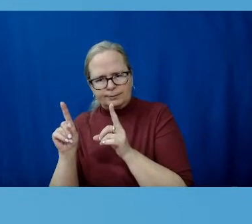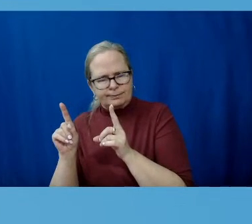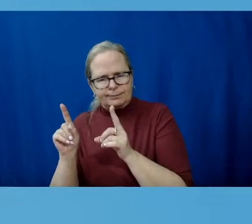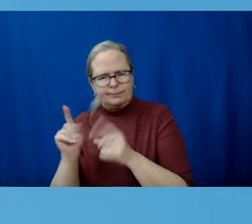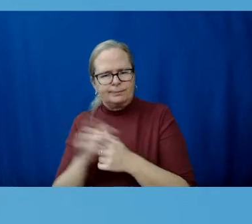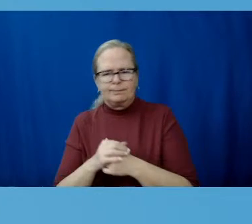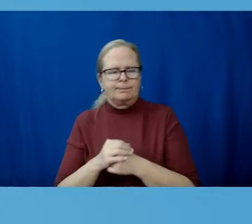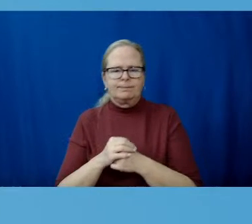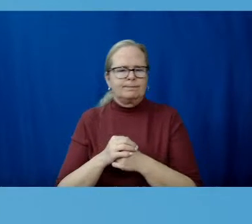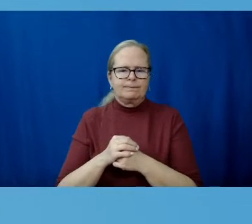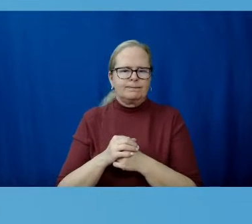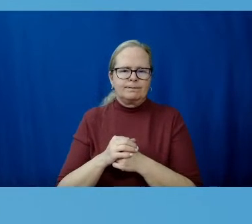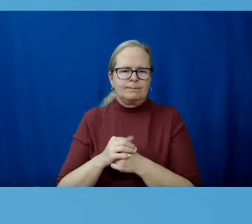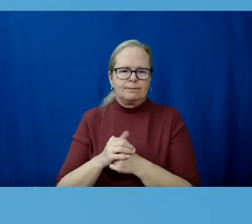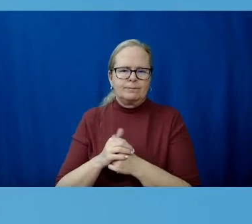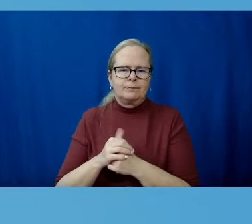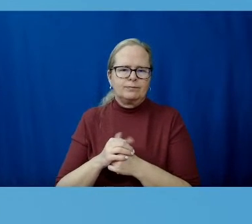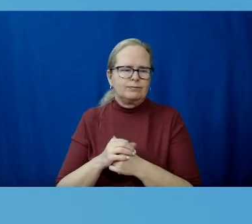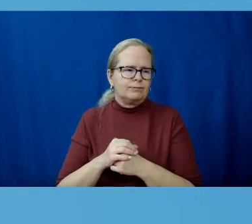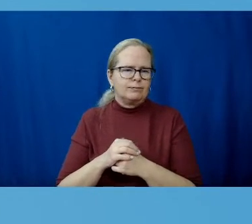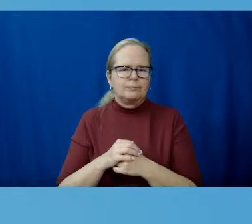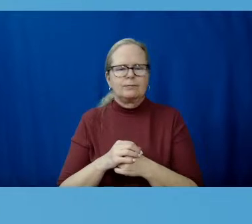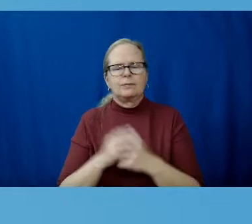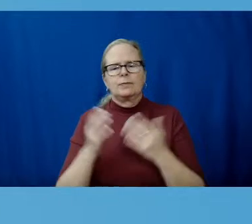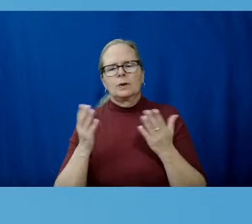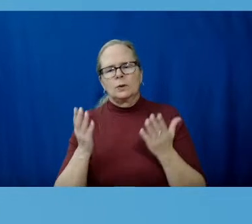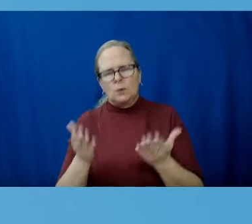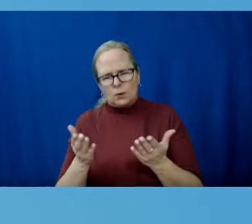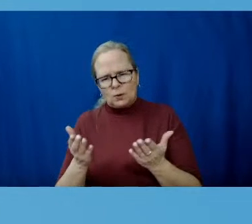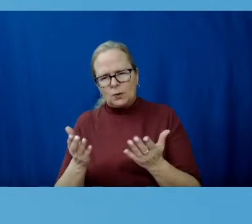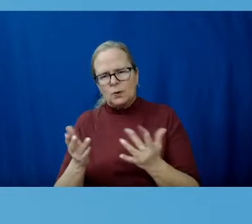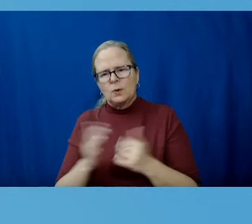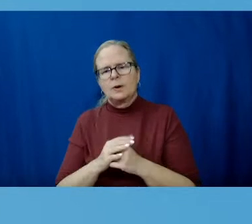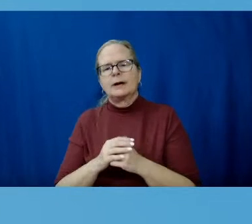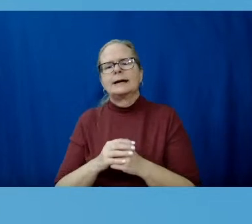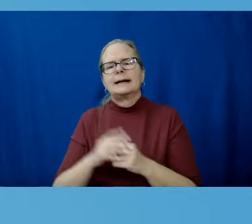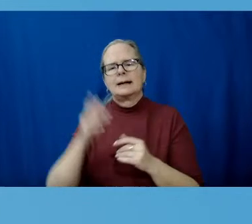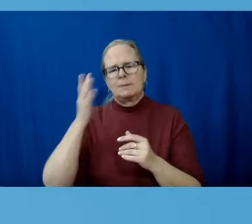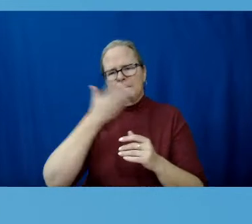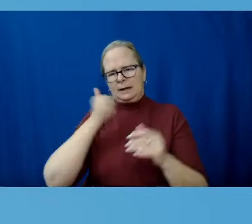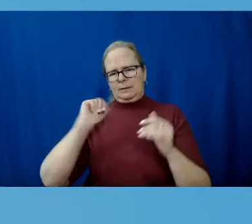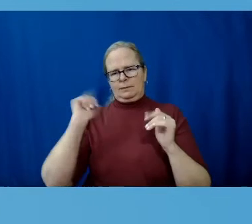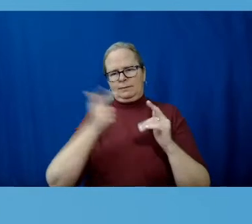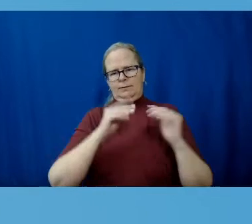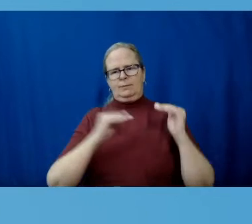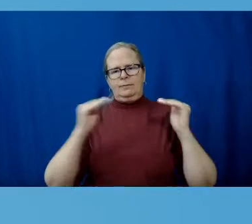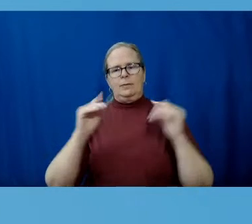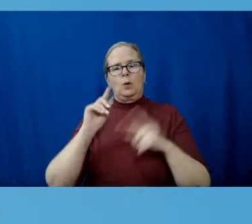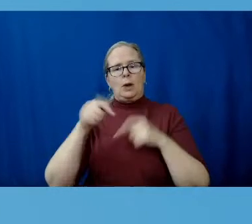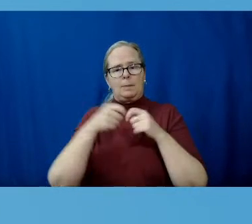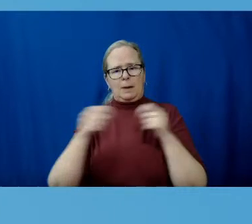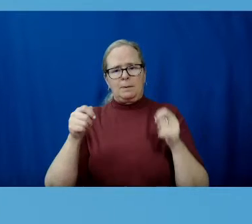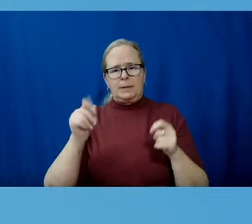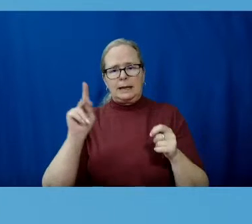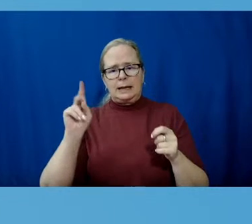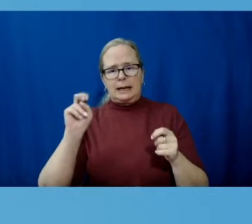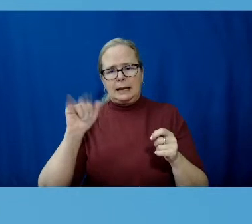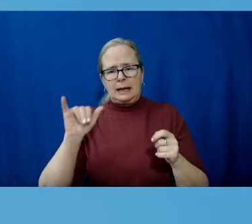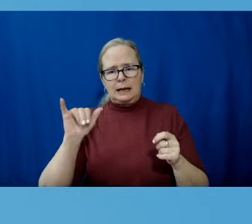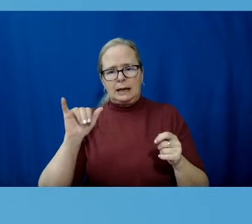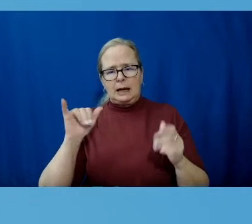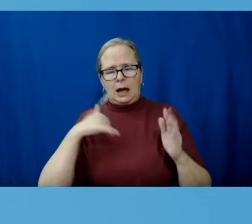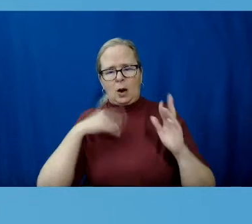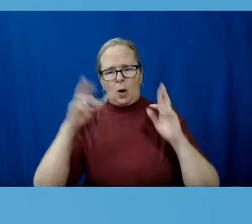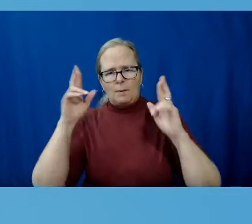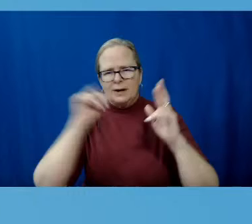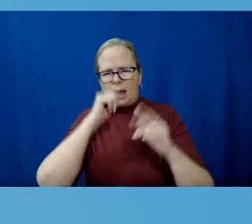what Kenny is hoping for is that we have short memories, and voters very often have short memories. So a year from now, if the pandemic